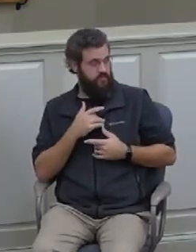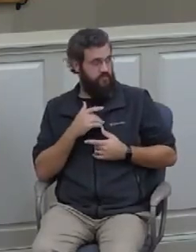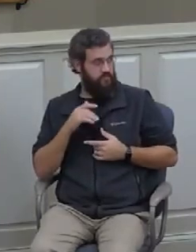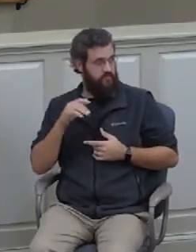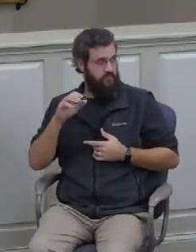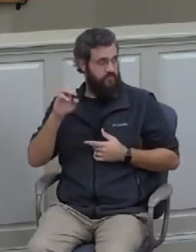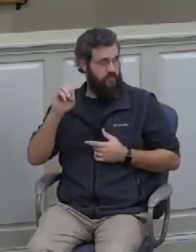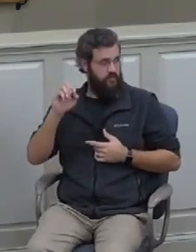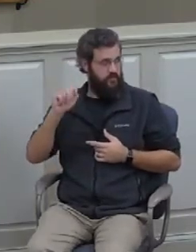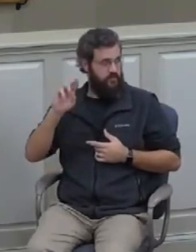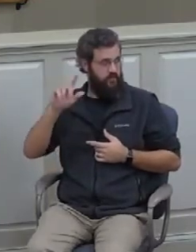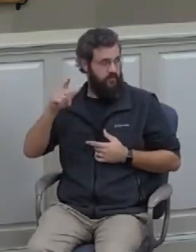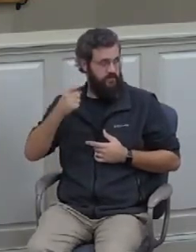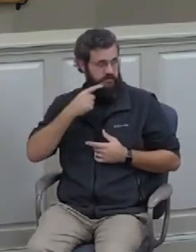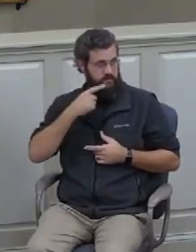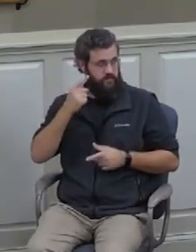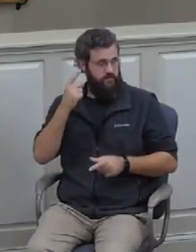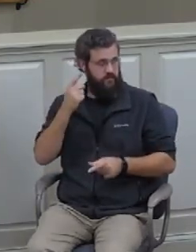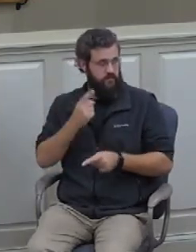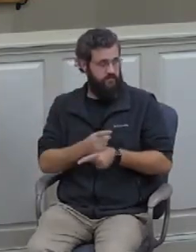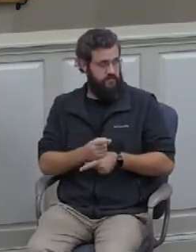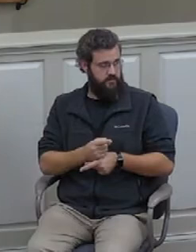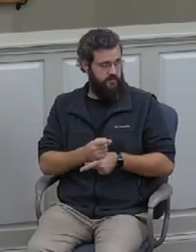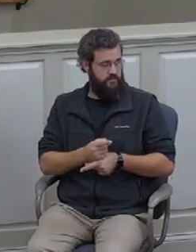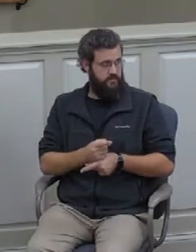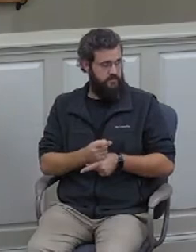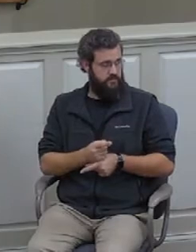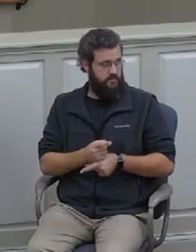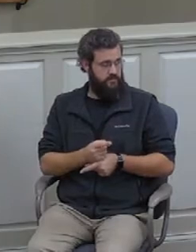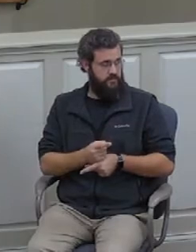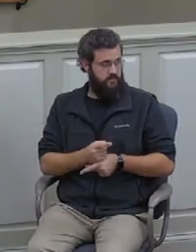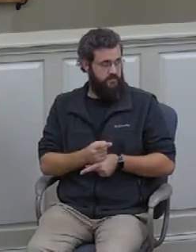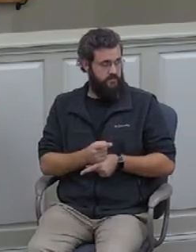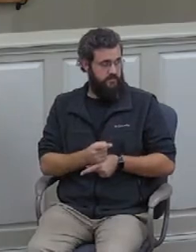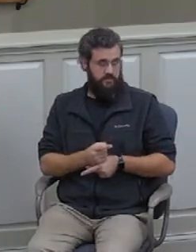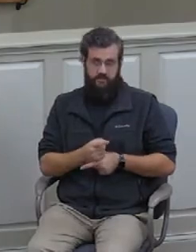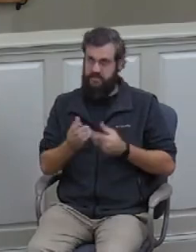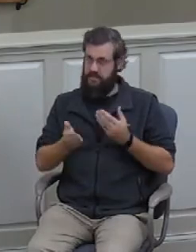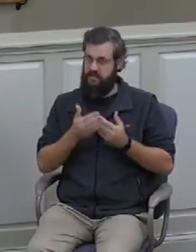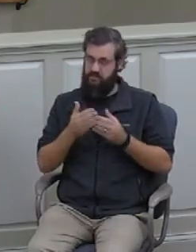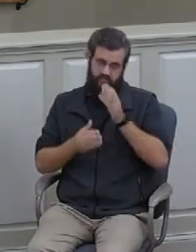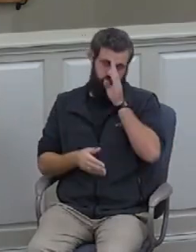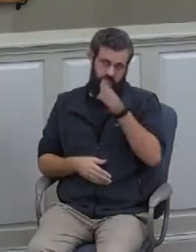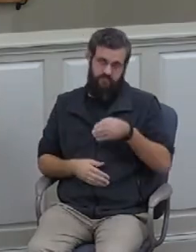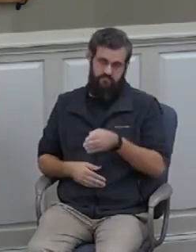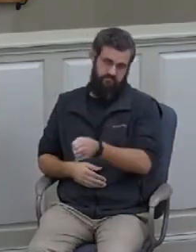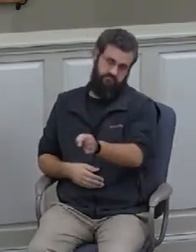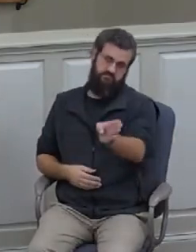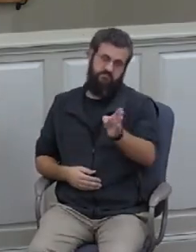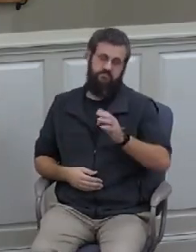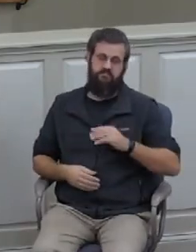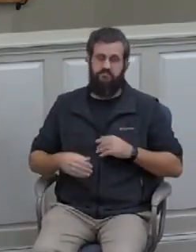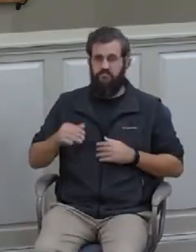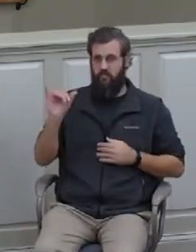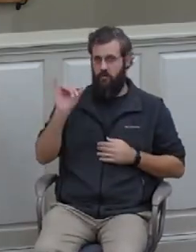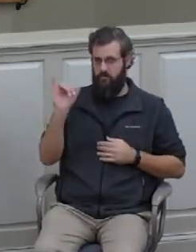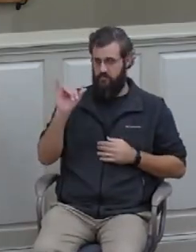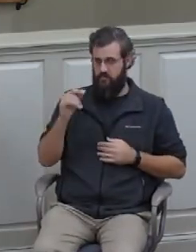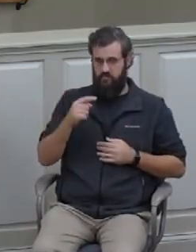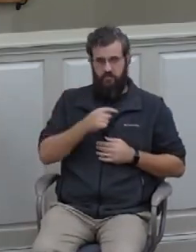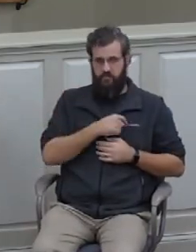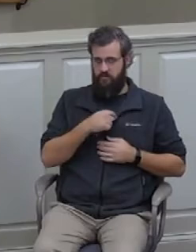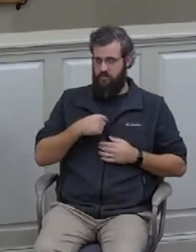That one, that's most direct route, but 2, we really didn't want